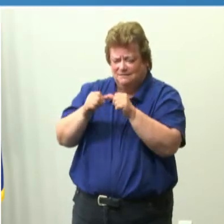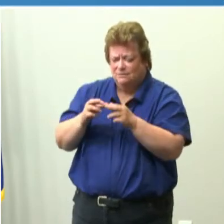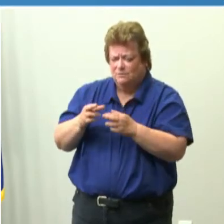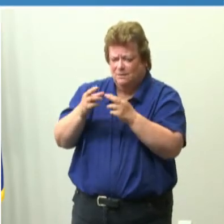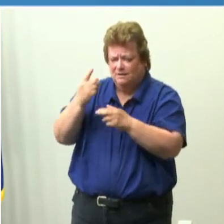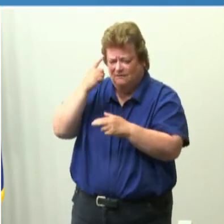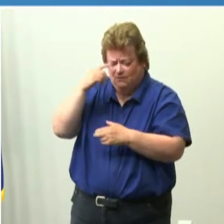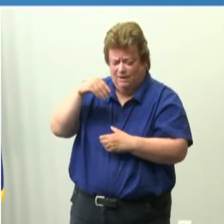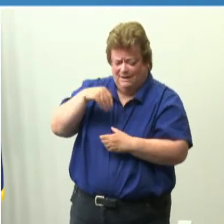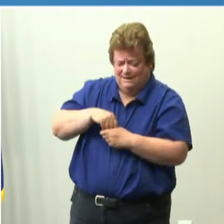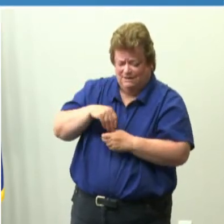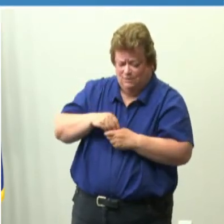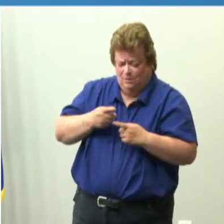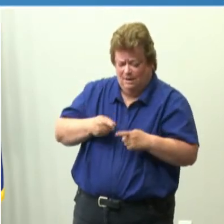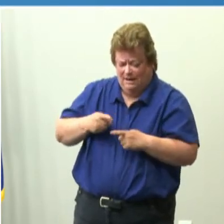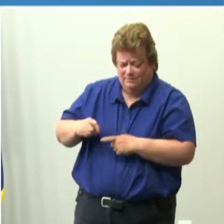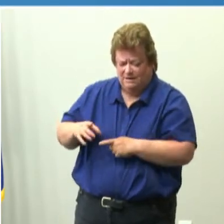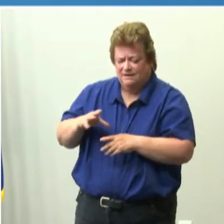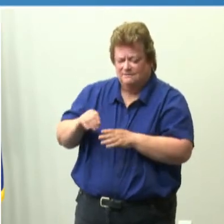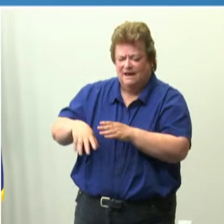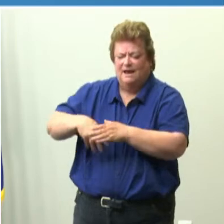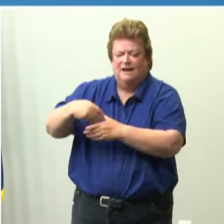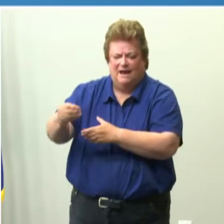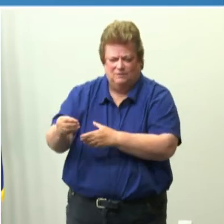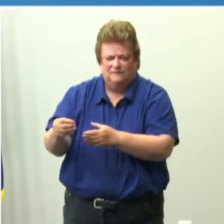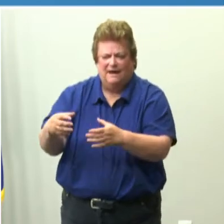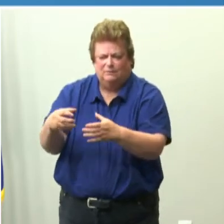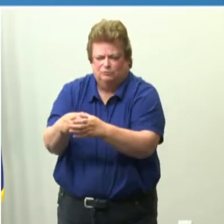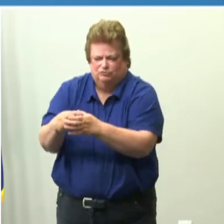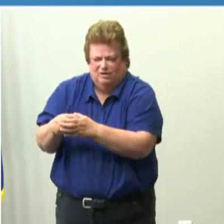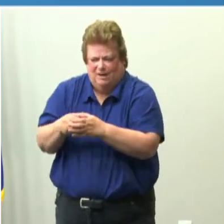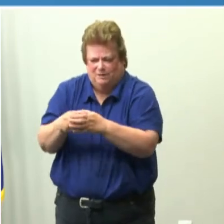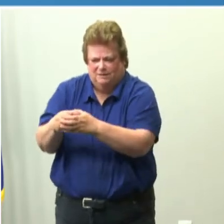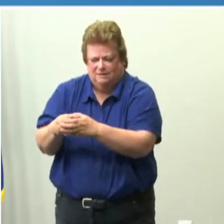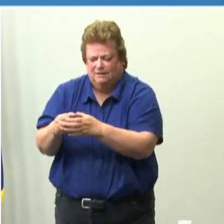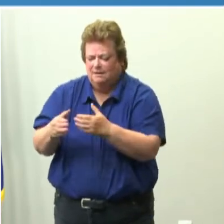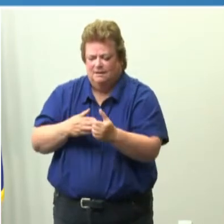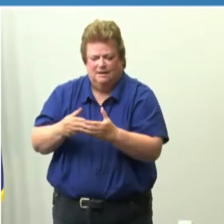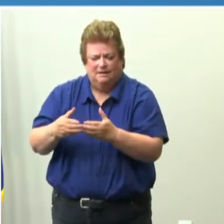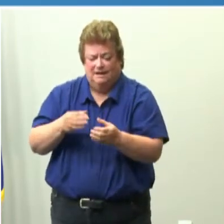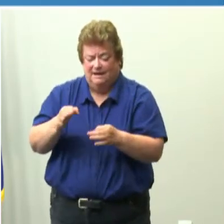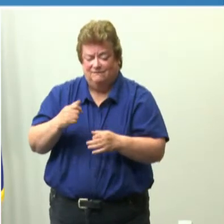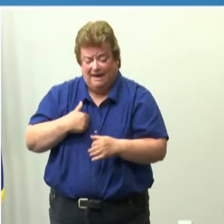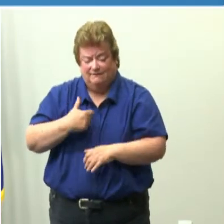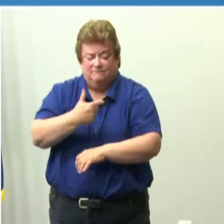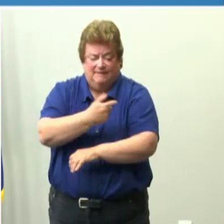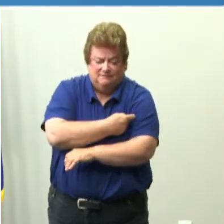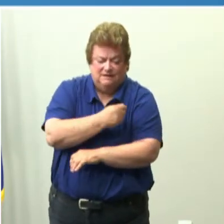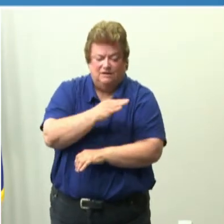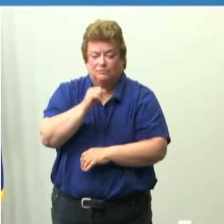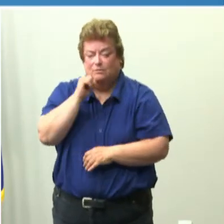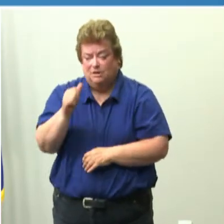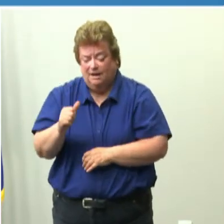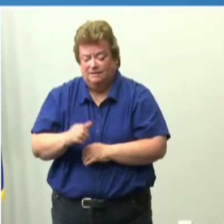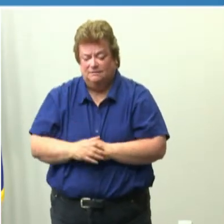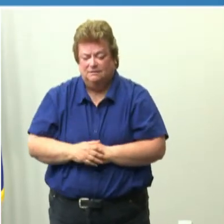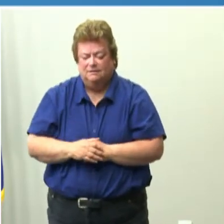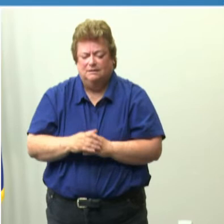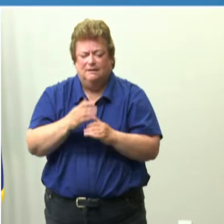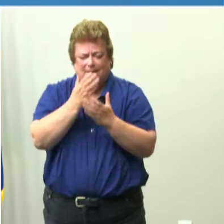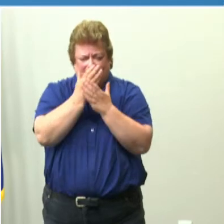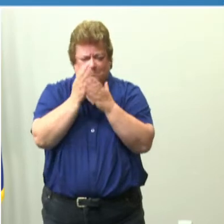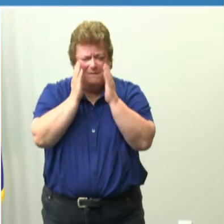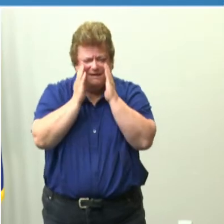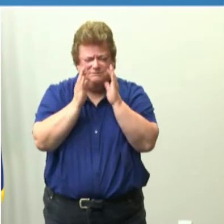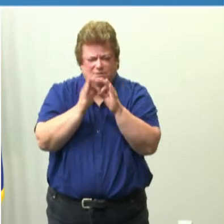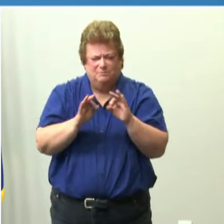both indoor settings and crowded outdoor settings, regardless of your vaccination status. Masks are an important